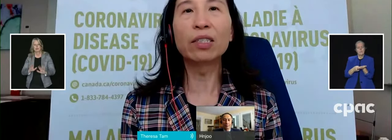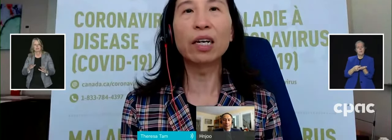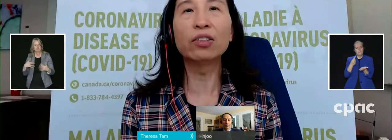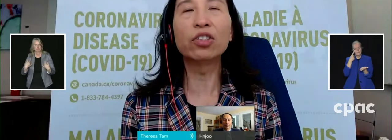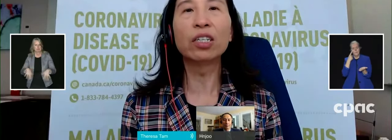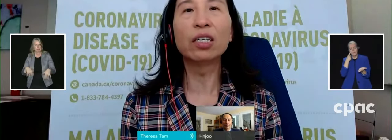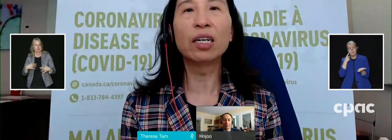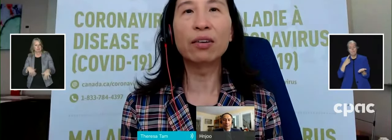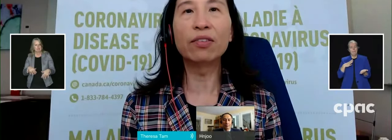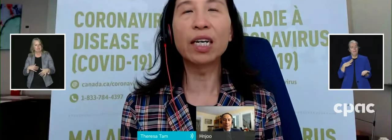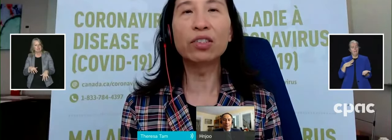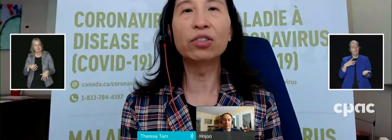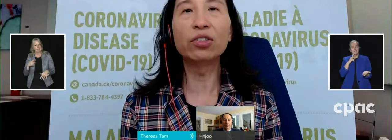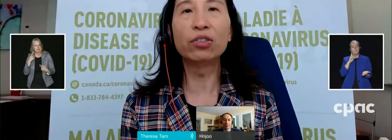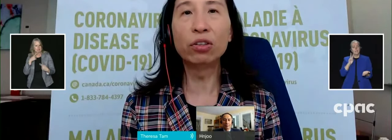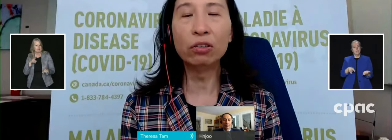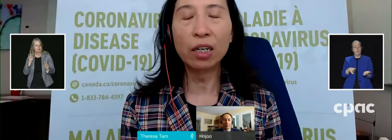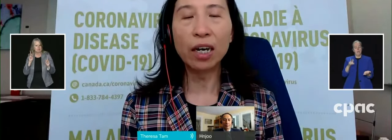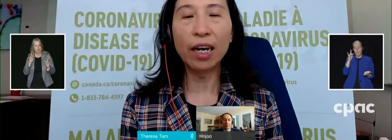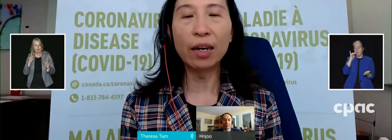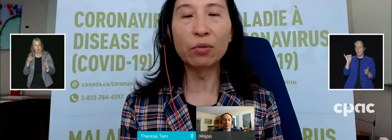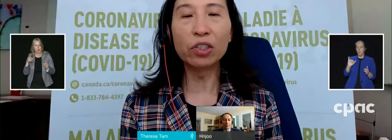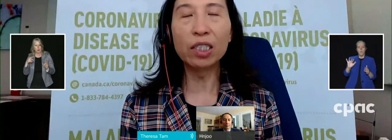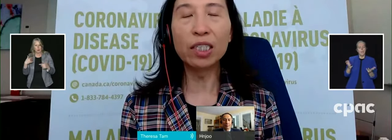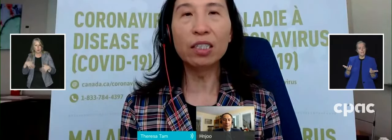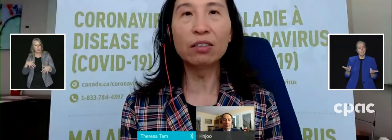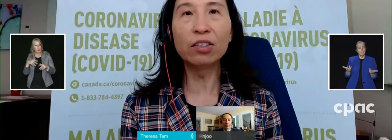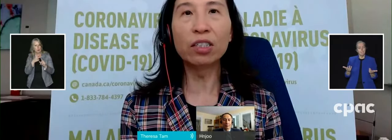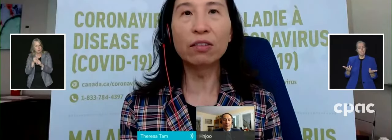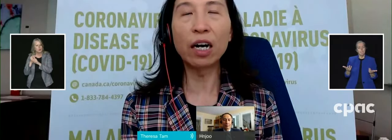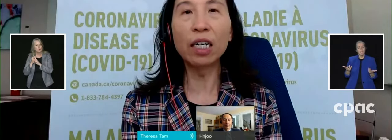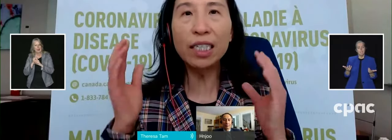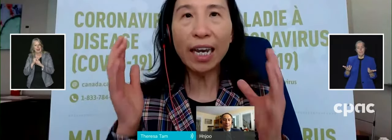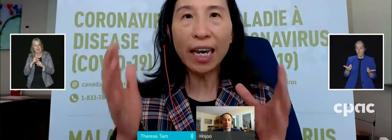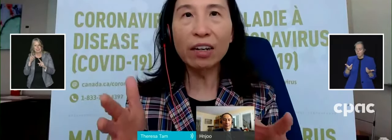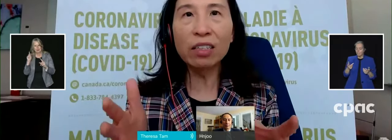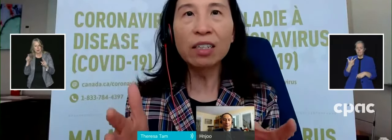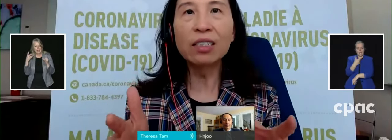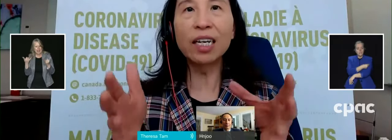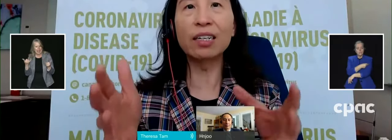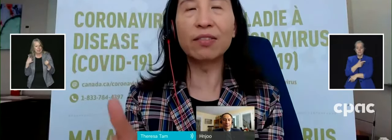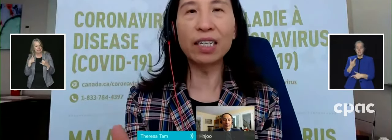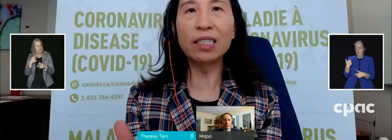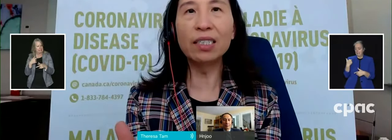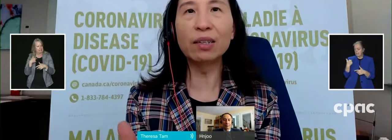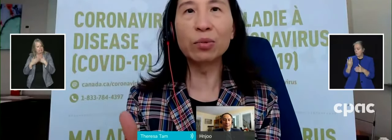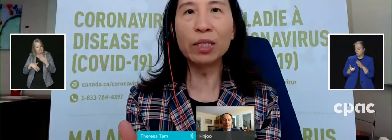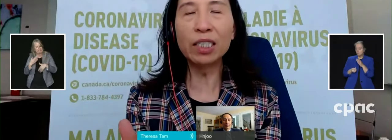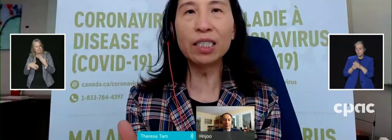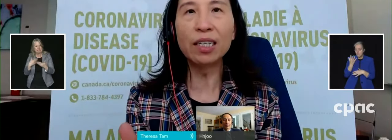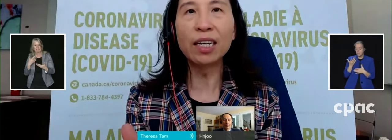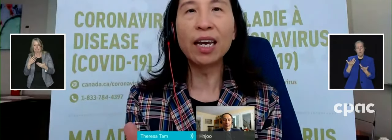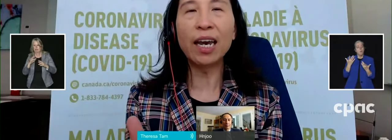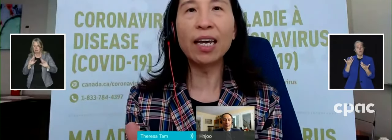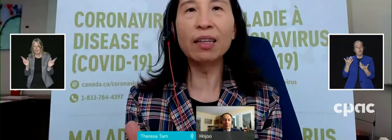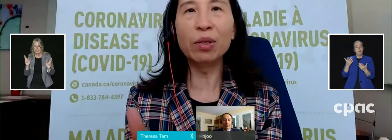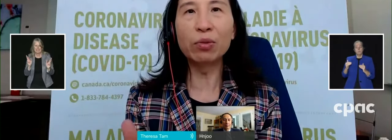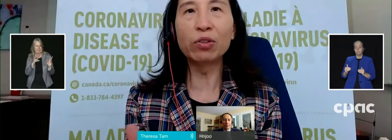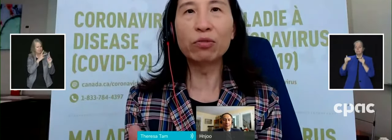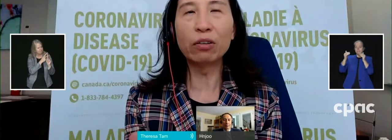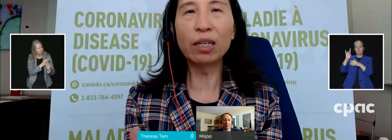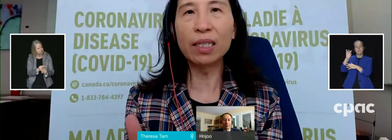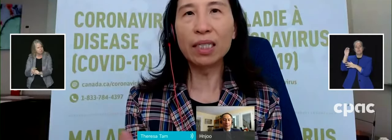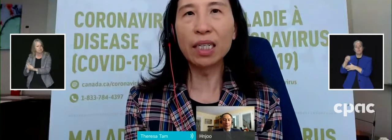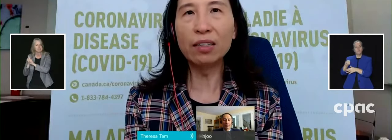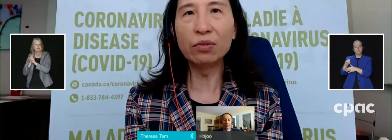we have such an efficacious tool, and we just need to sort of hunker down to get the vaccines implemented and